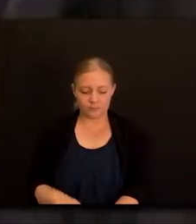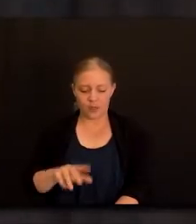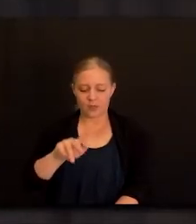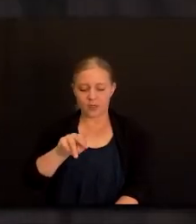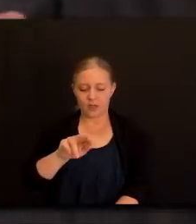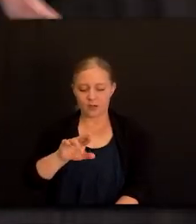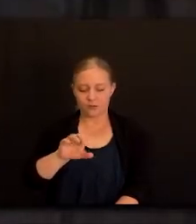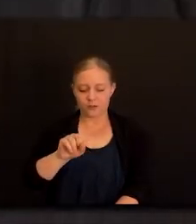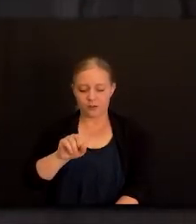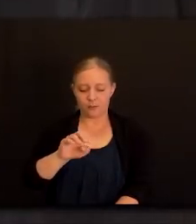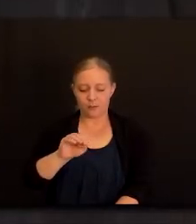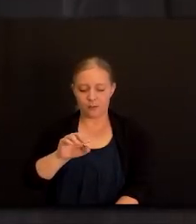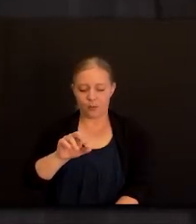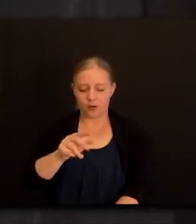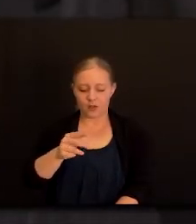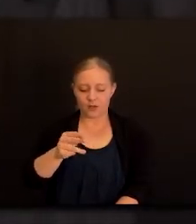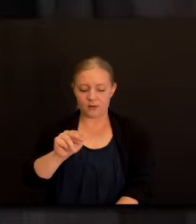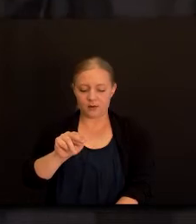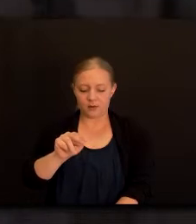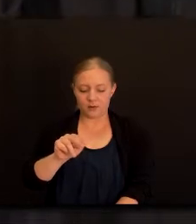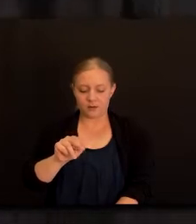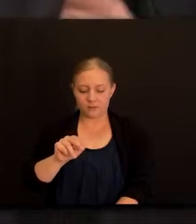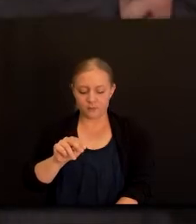Karis Nicole Morgan.